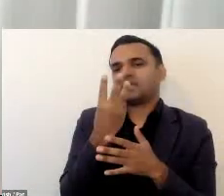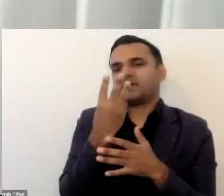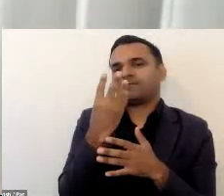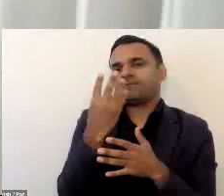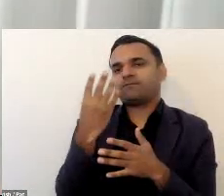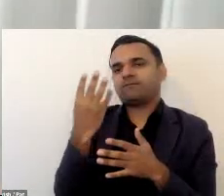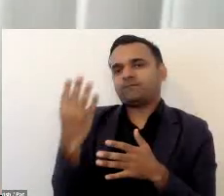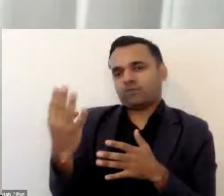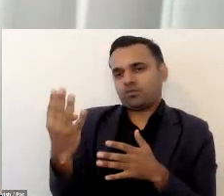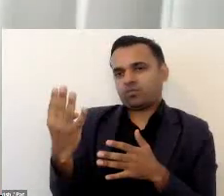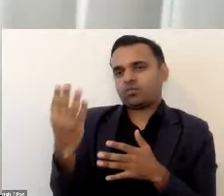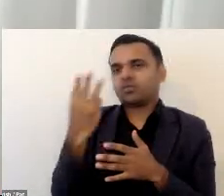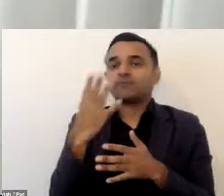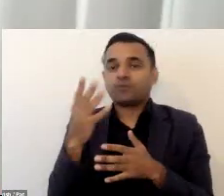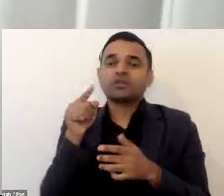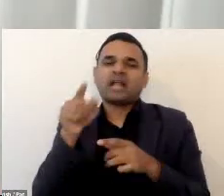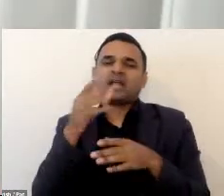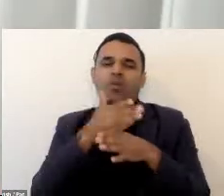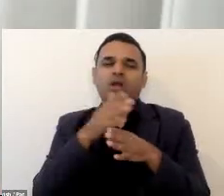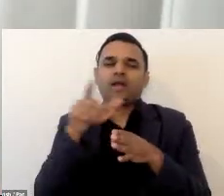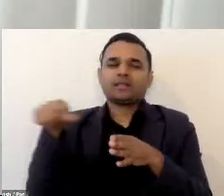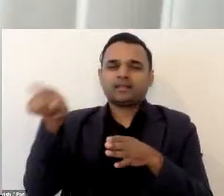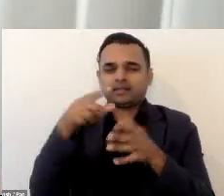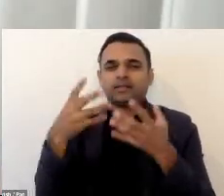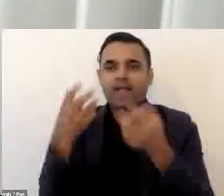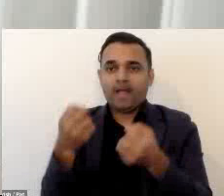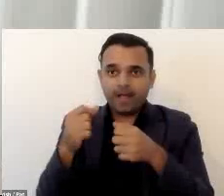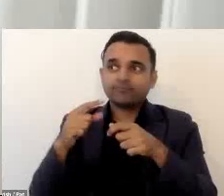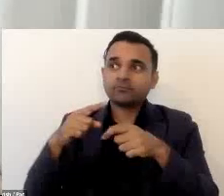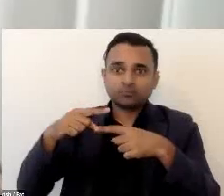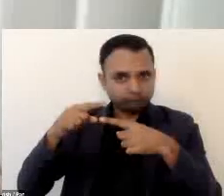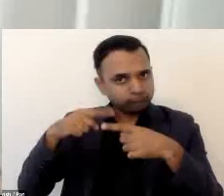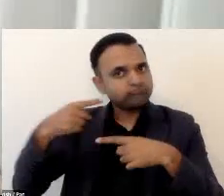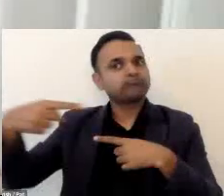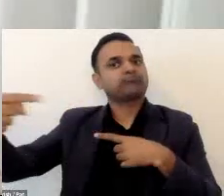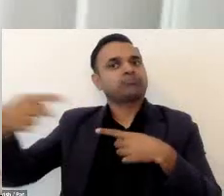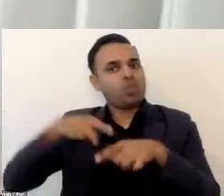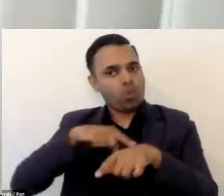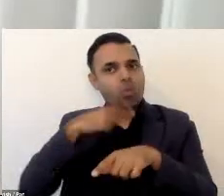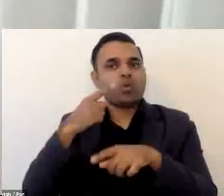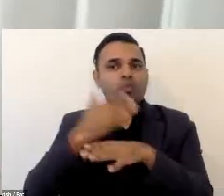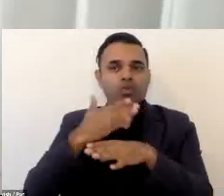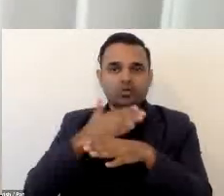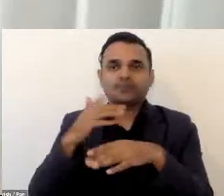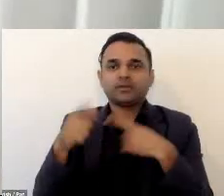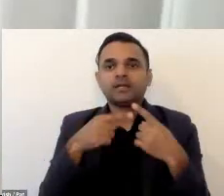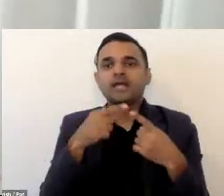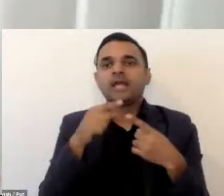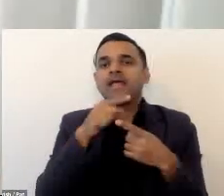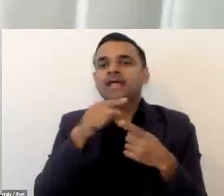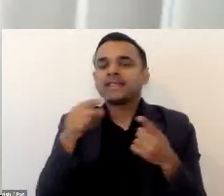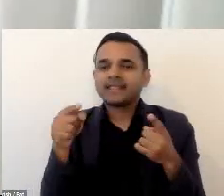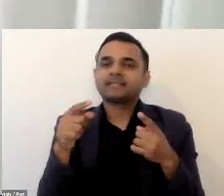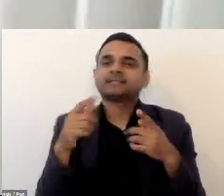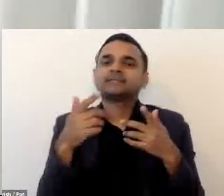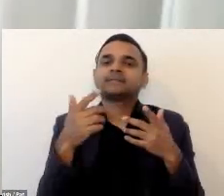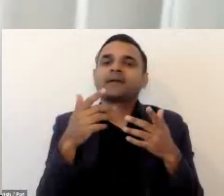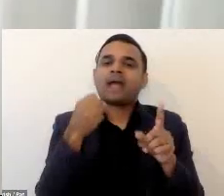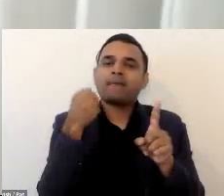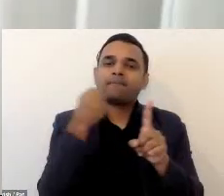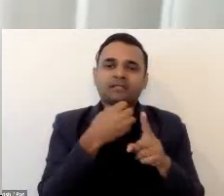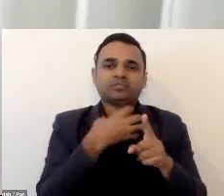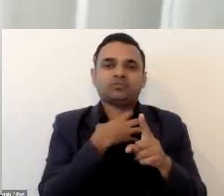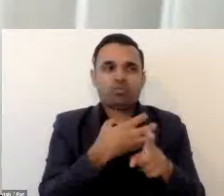you know, these were some of the points that sort of kept coming. And I think, and therefore the expectations from the government and businesses